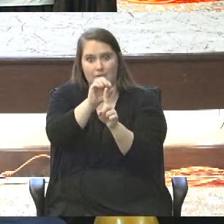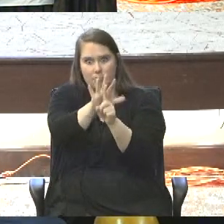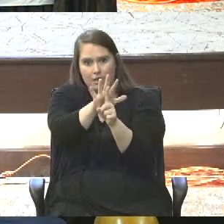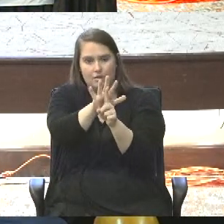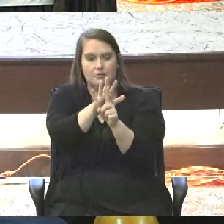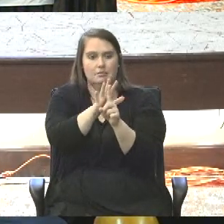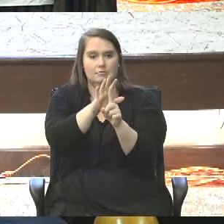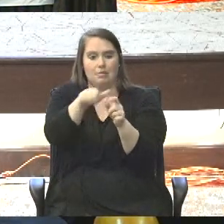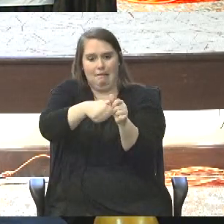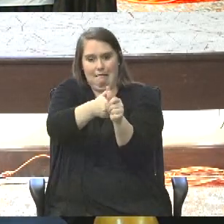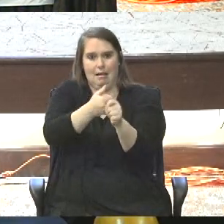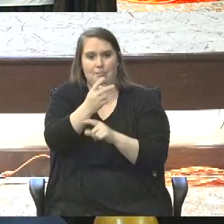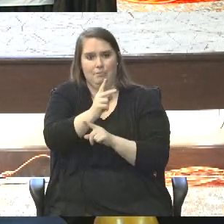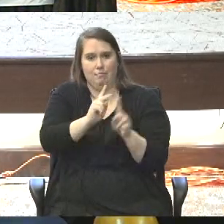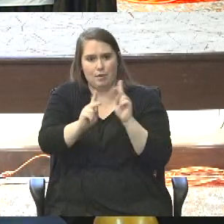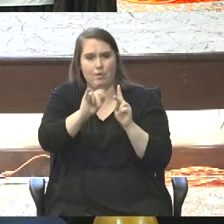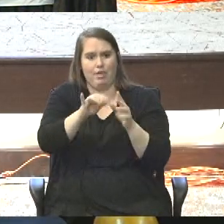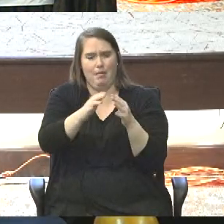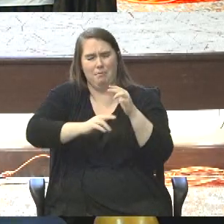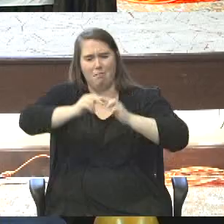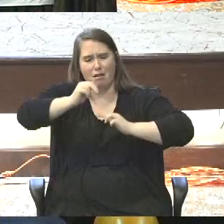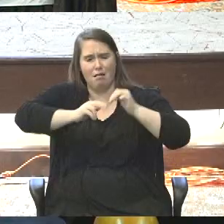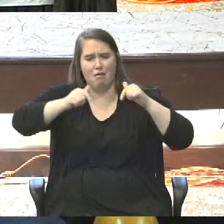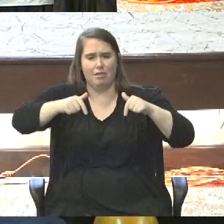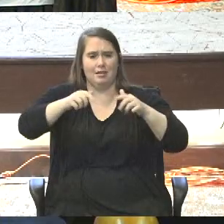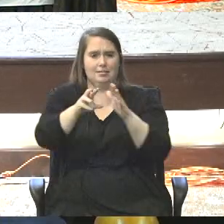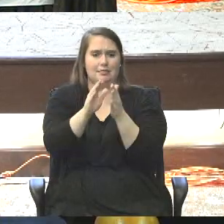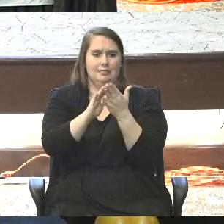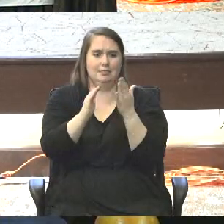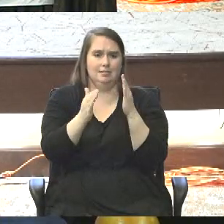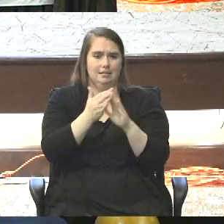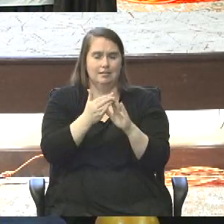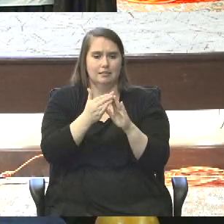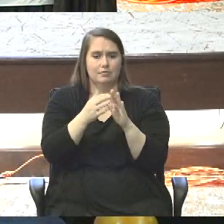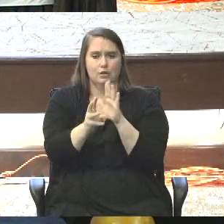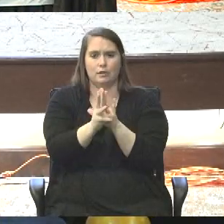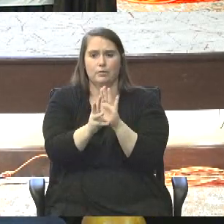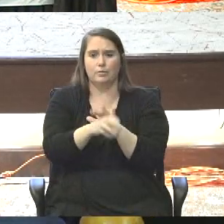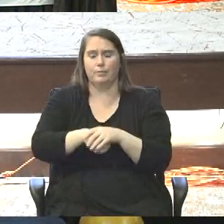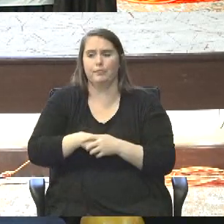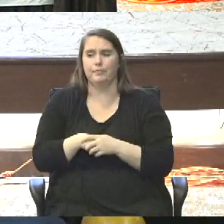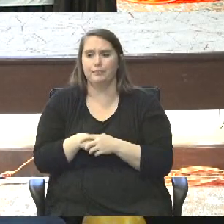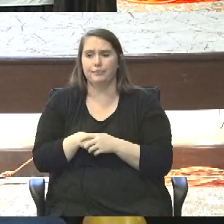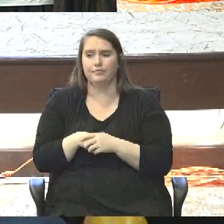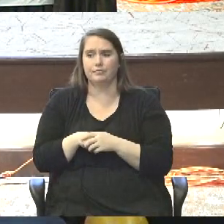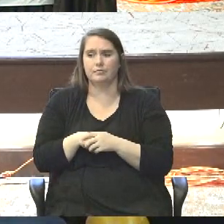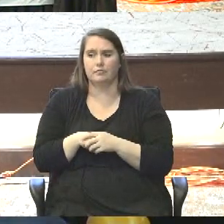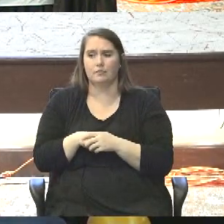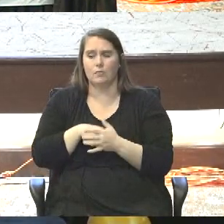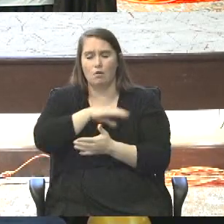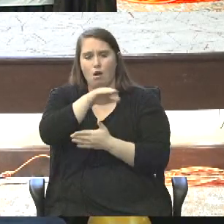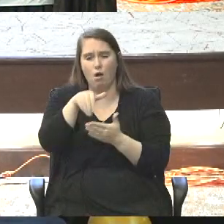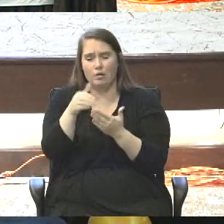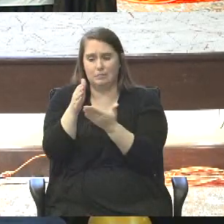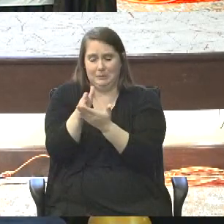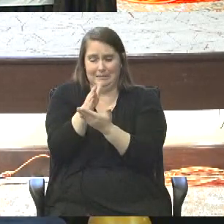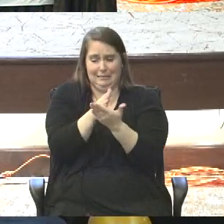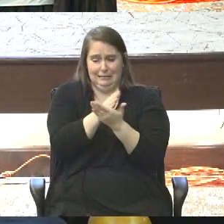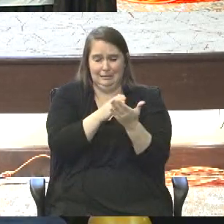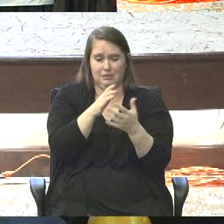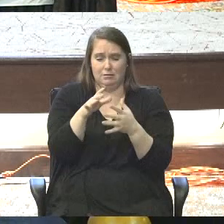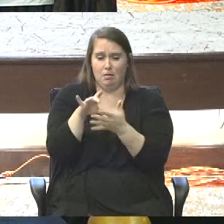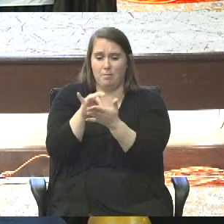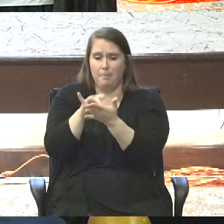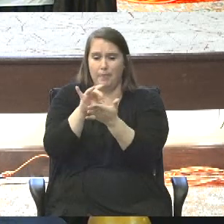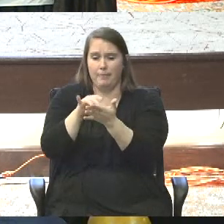Waco from the Hispanic heritage standpoint. Yes. And so you're getting to layer on a lot of great pieces into a project. And I'm like